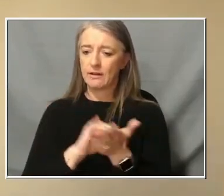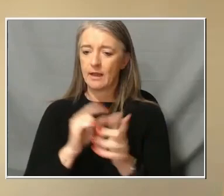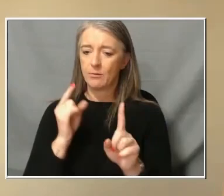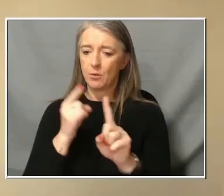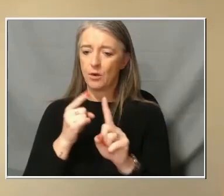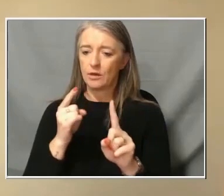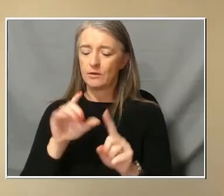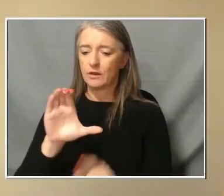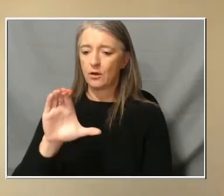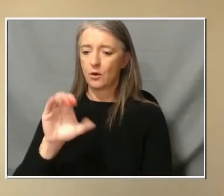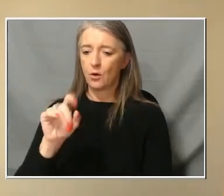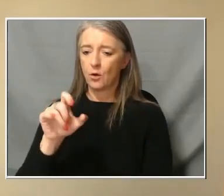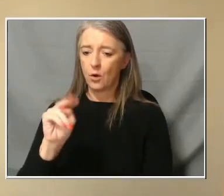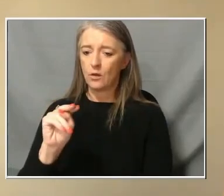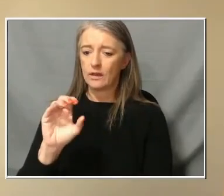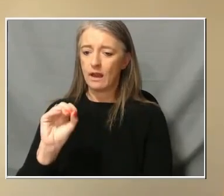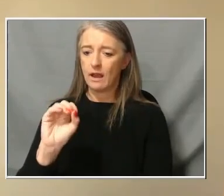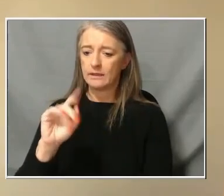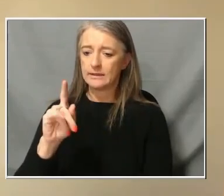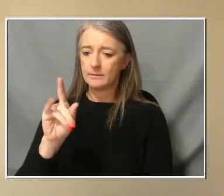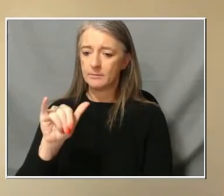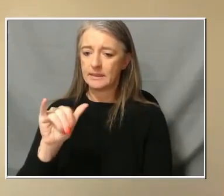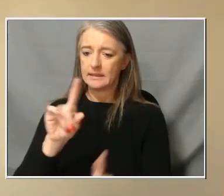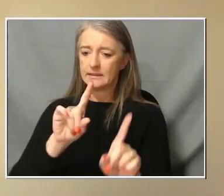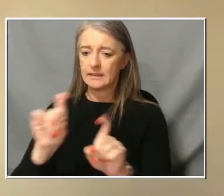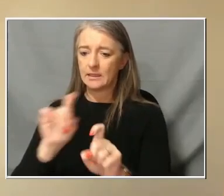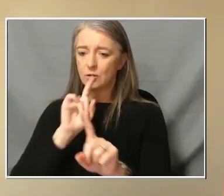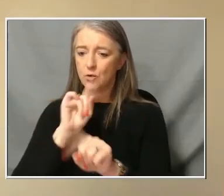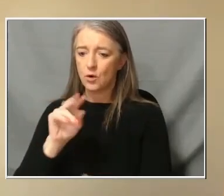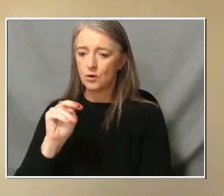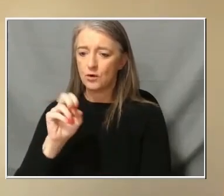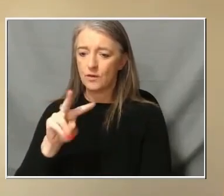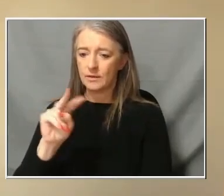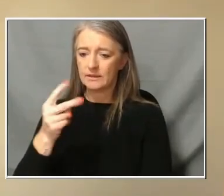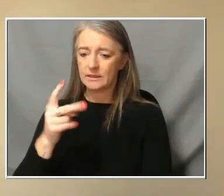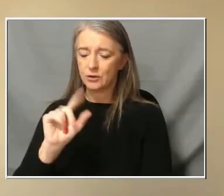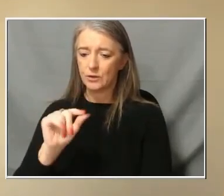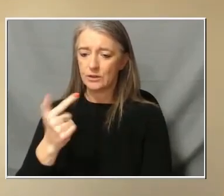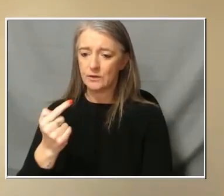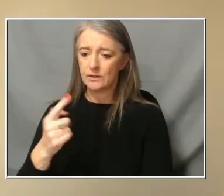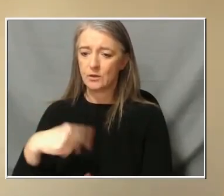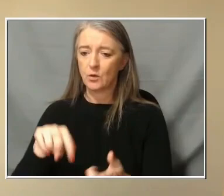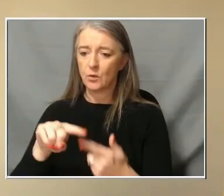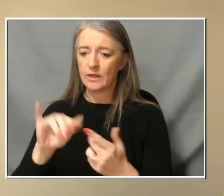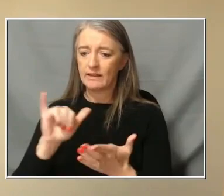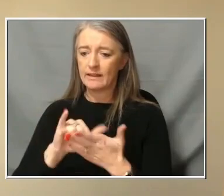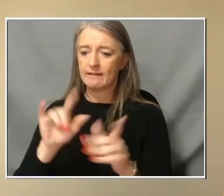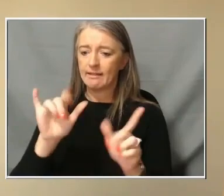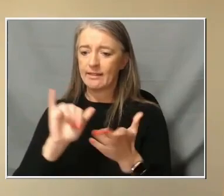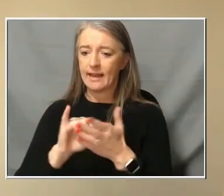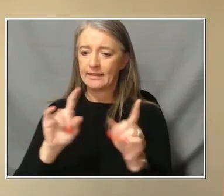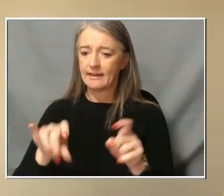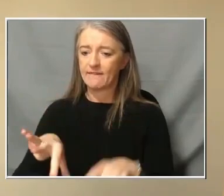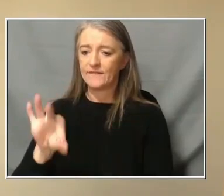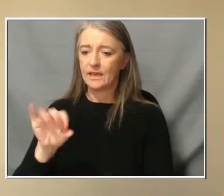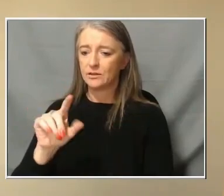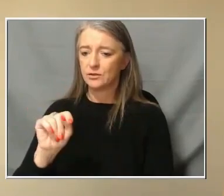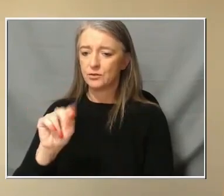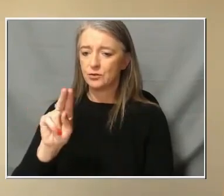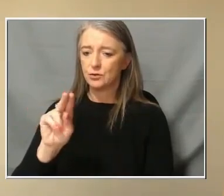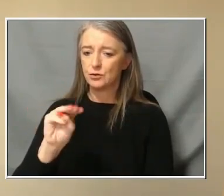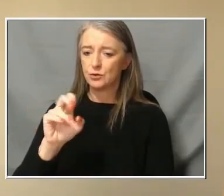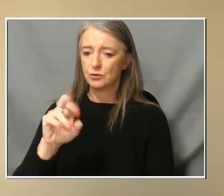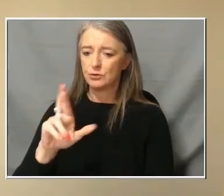when the colonoscopy was ordered. So November 2nd of 2021, when they did the colonoscopy, they found the tumor, and that's when I